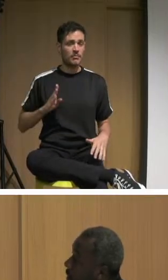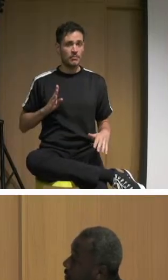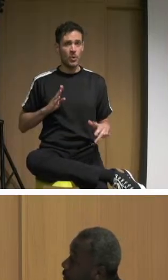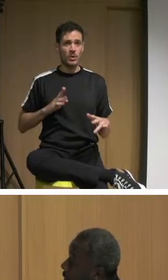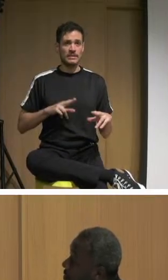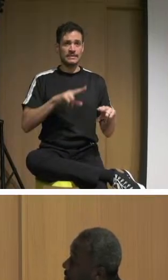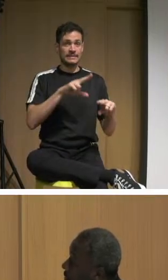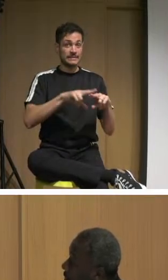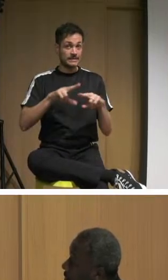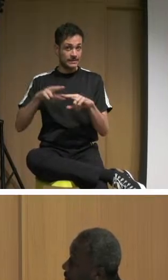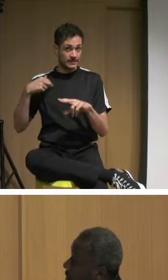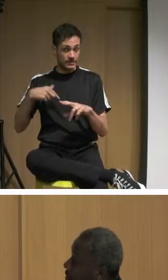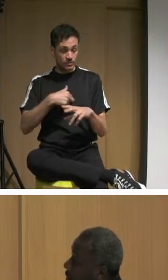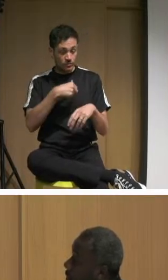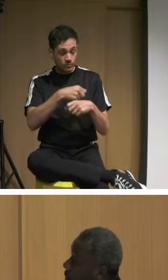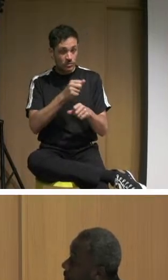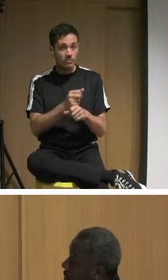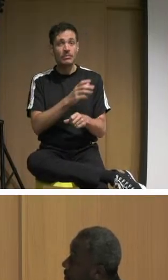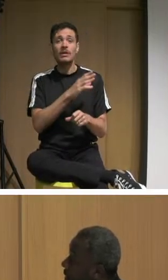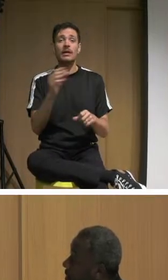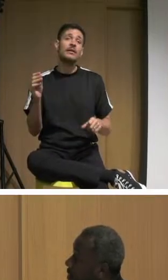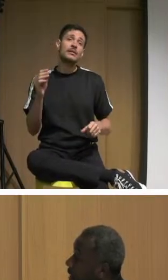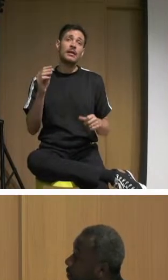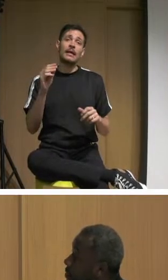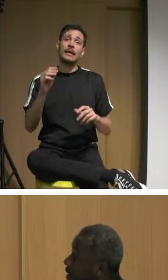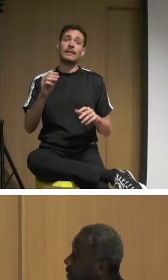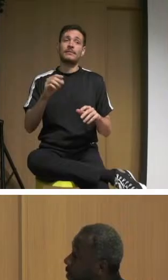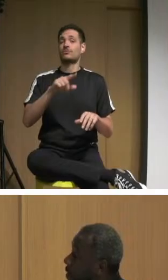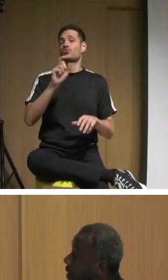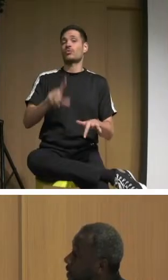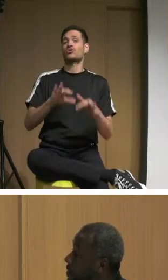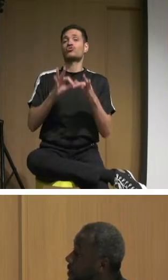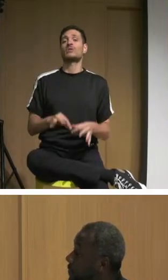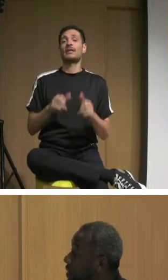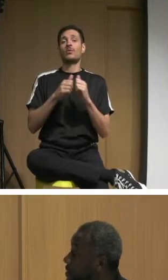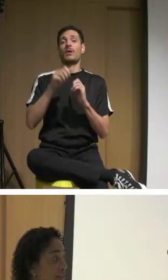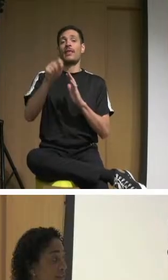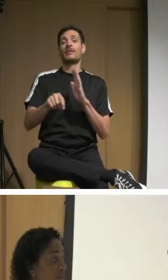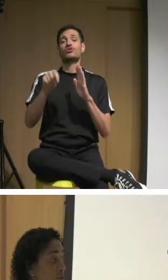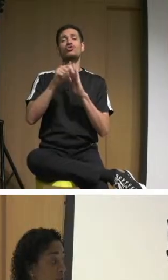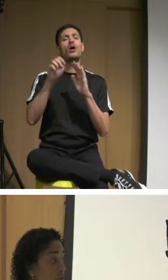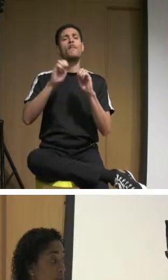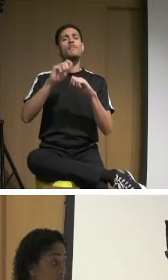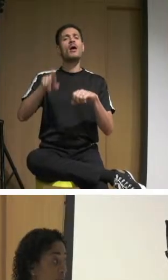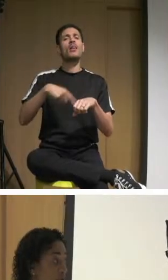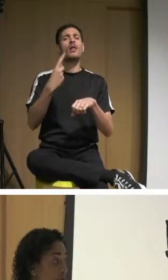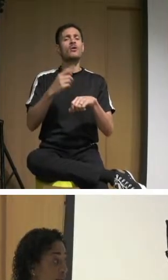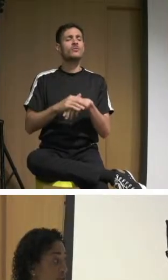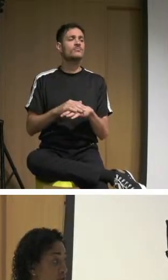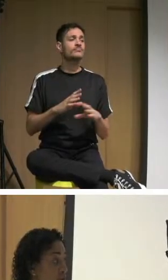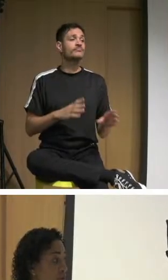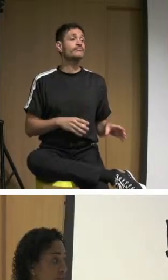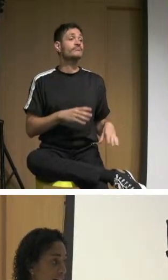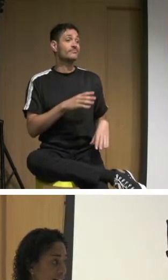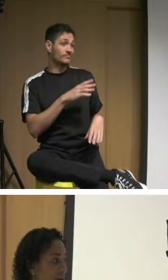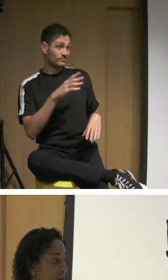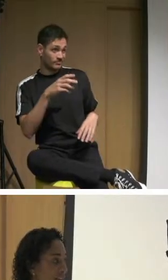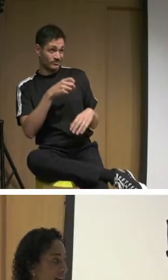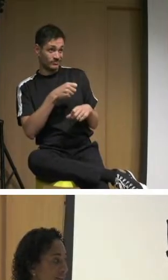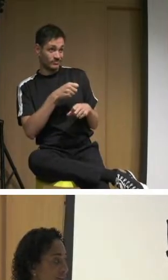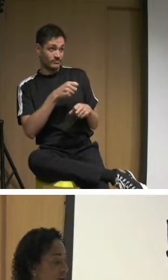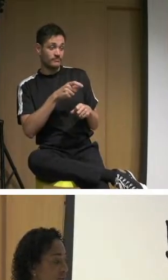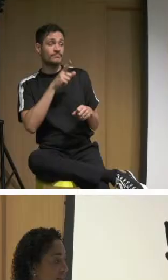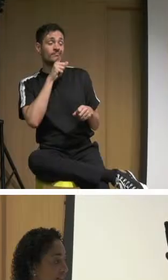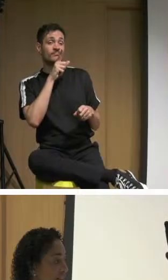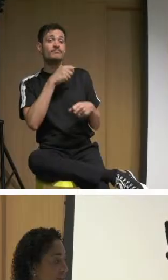and the question of the term. And so I think that will solve all of that. And instead of us- really, it's more just for purposes of making sure we're dotting all the Yes.